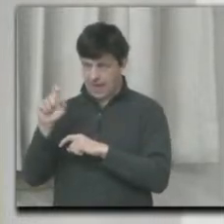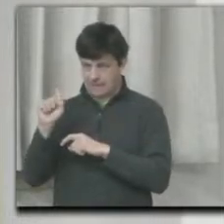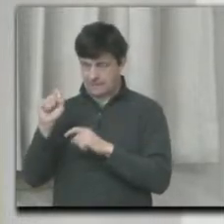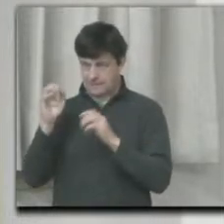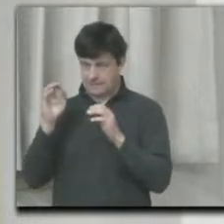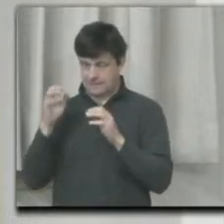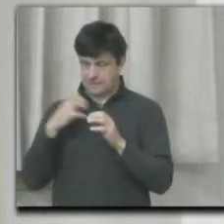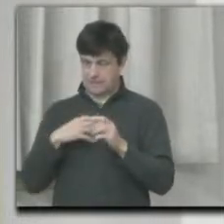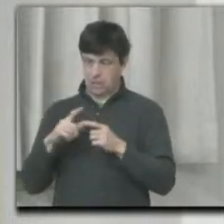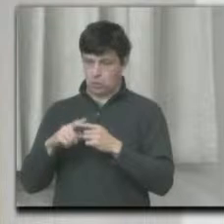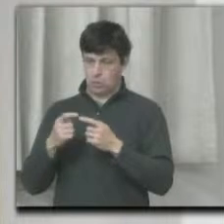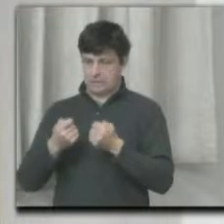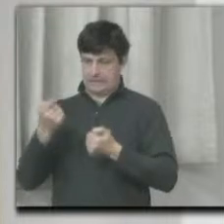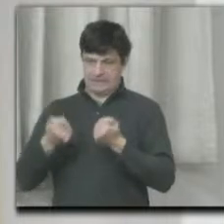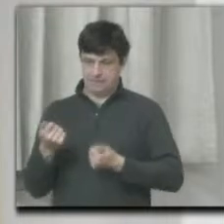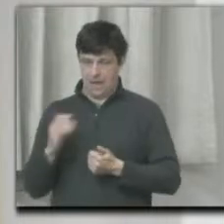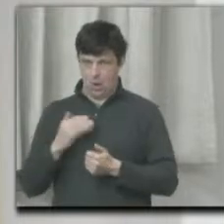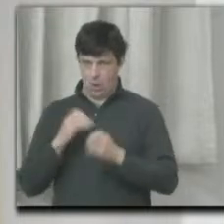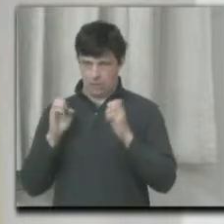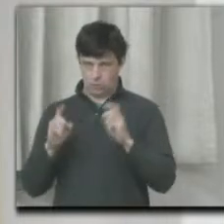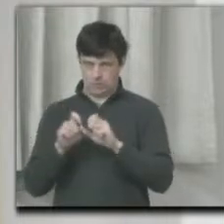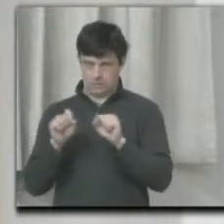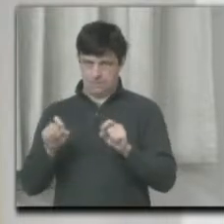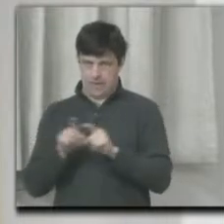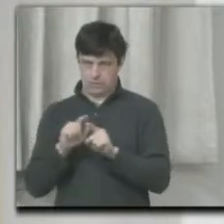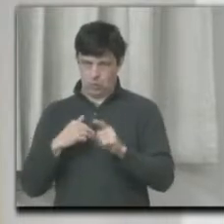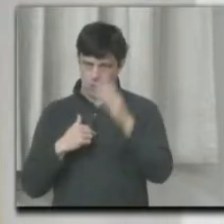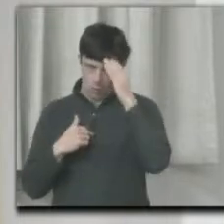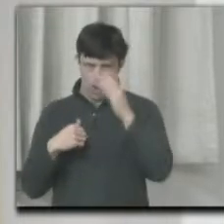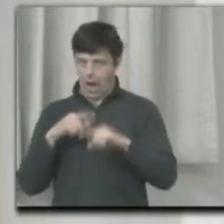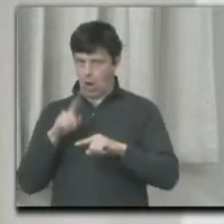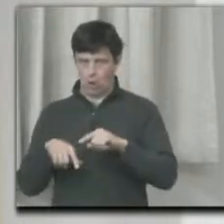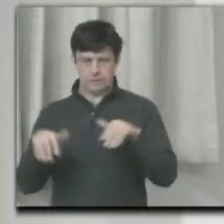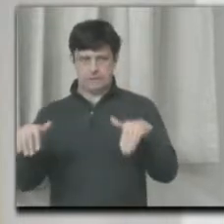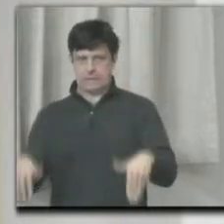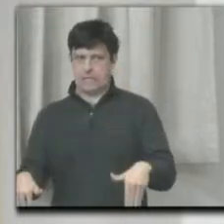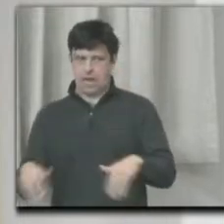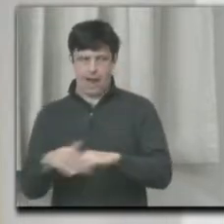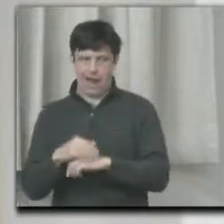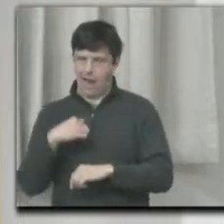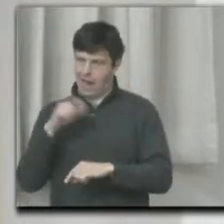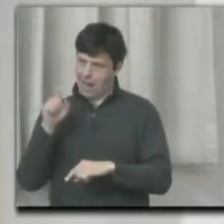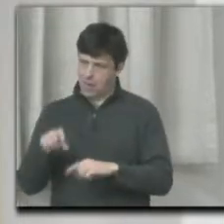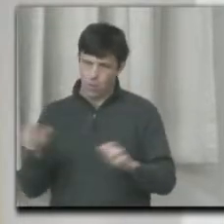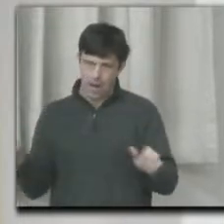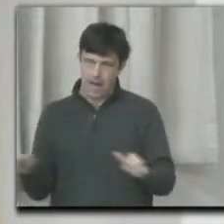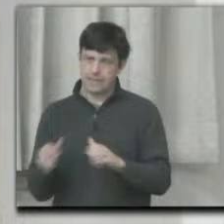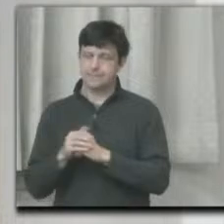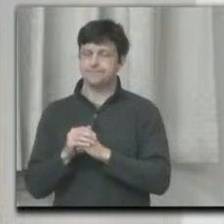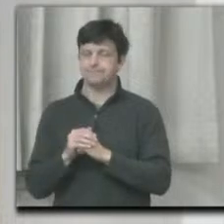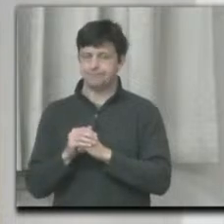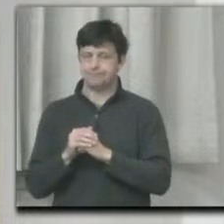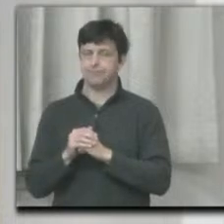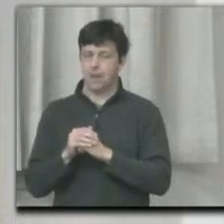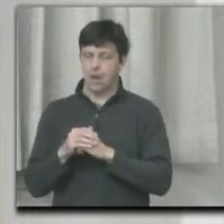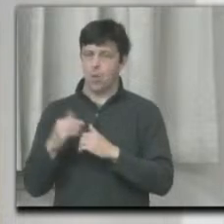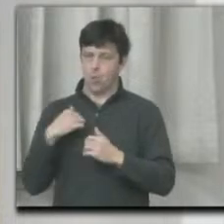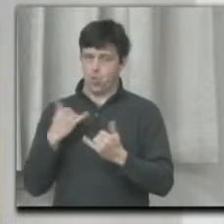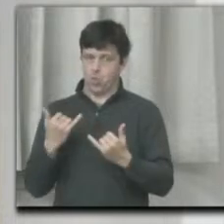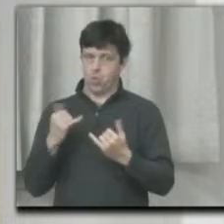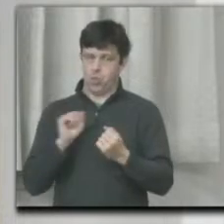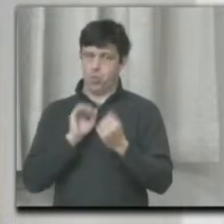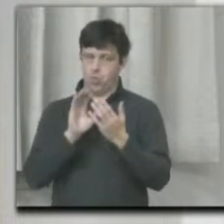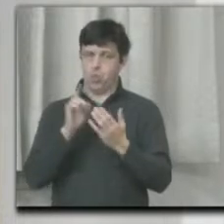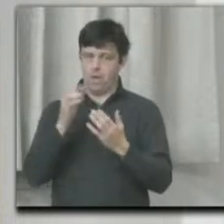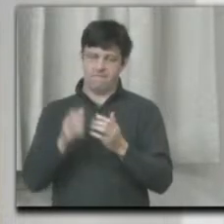dismantle our education system as we know it, I knew I couldn't sit on the sidelines. I had to act. Right now, we are facing one of the